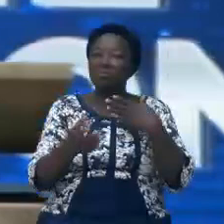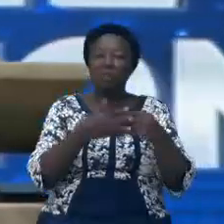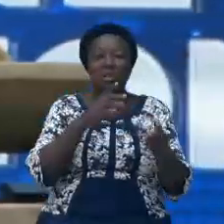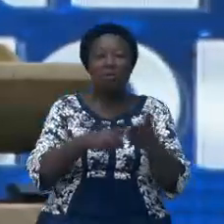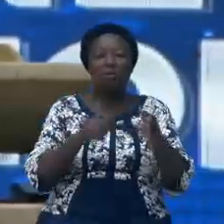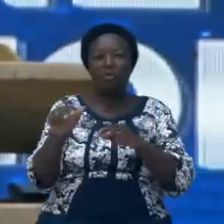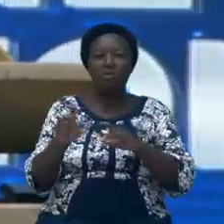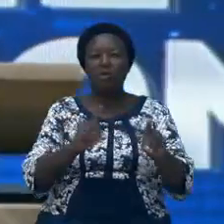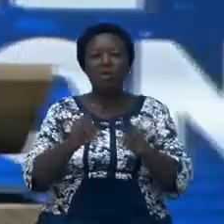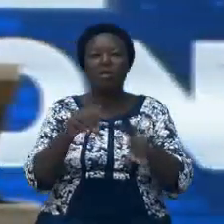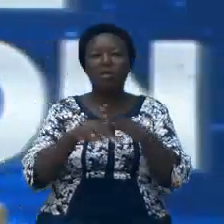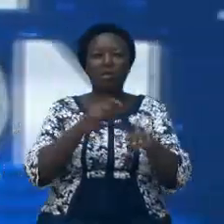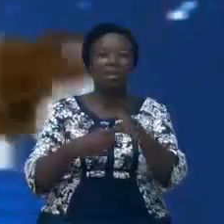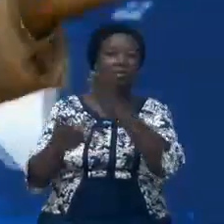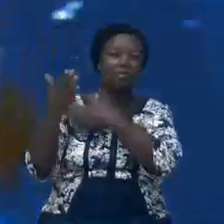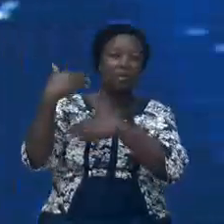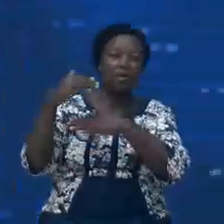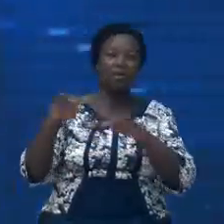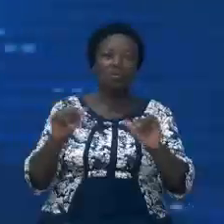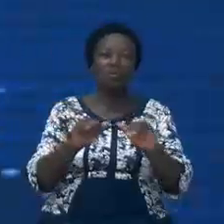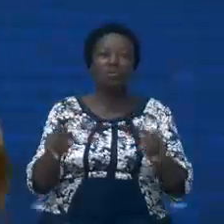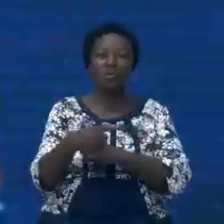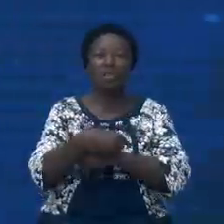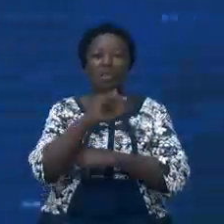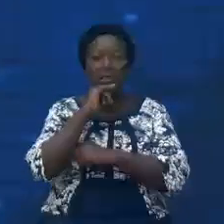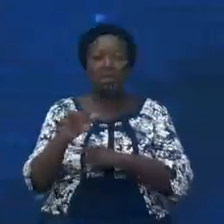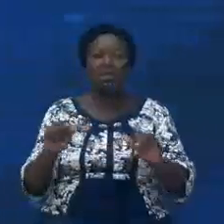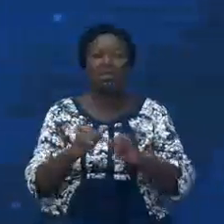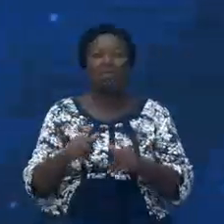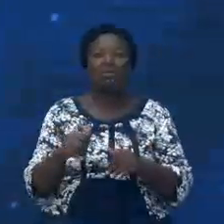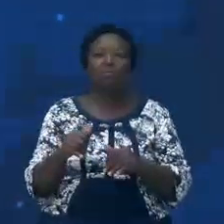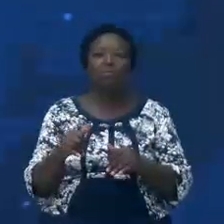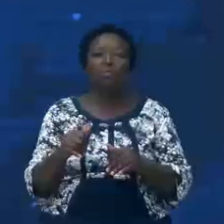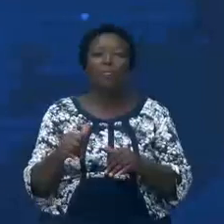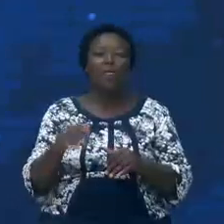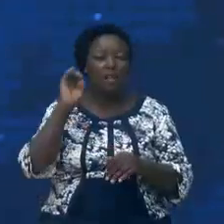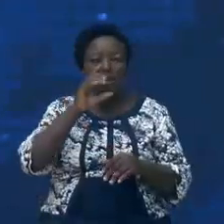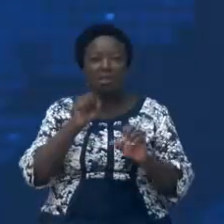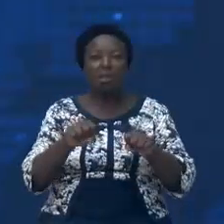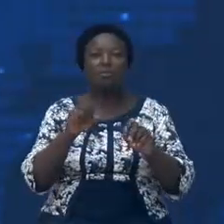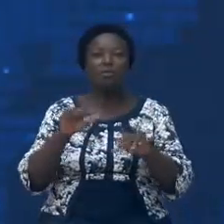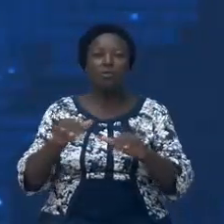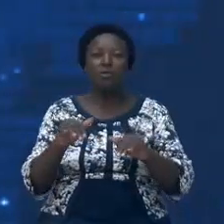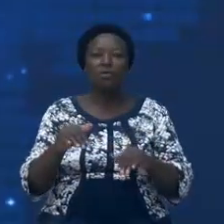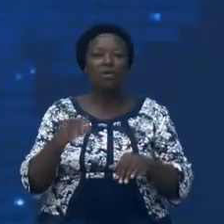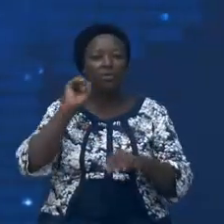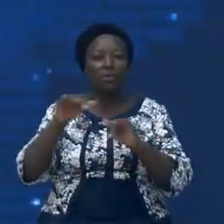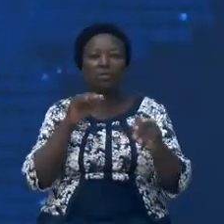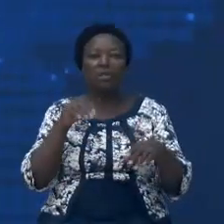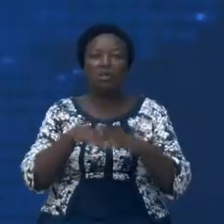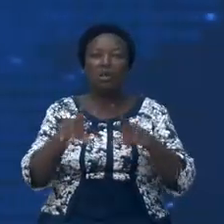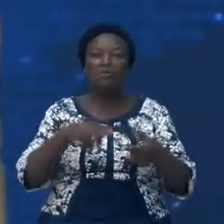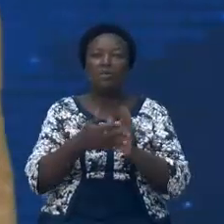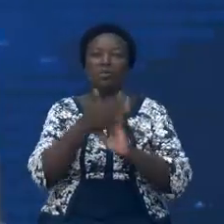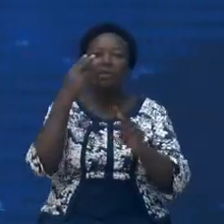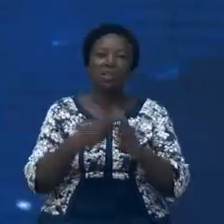same whatever he did in the past today it's still the same it's syllable to you it